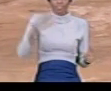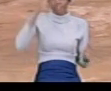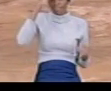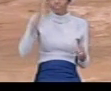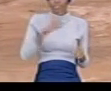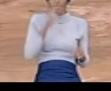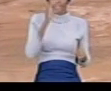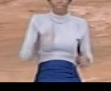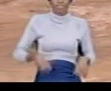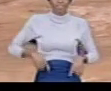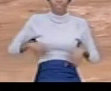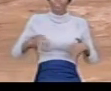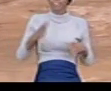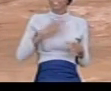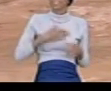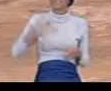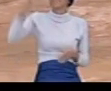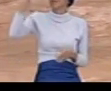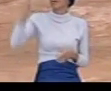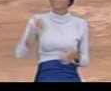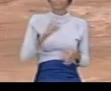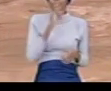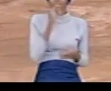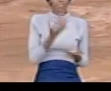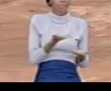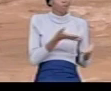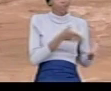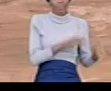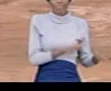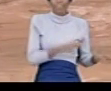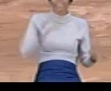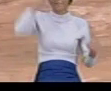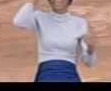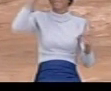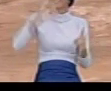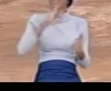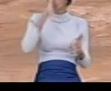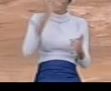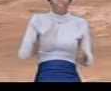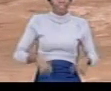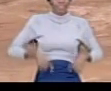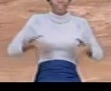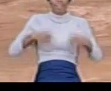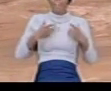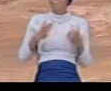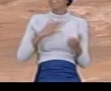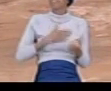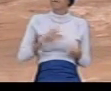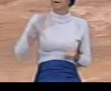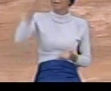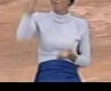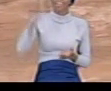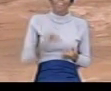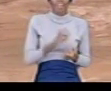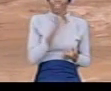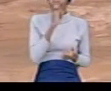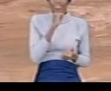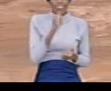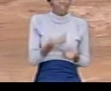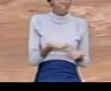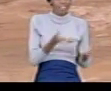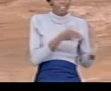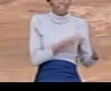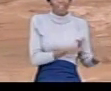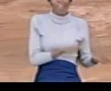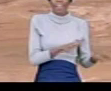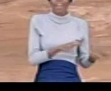He's alive. My God is not dead. He's alive. My God is